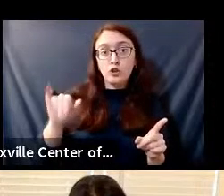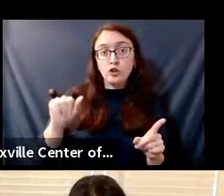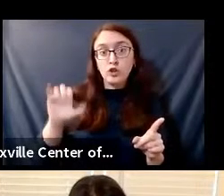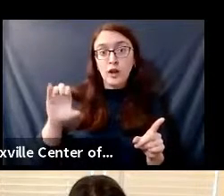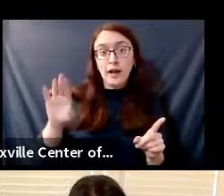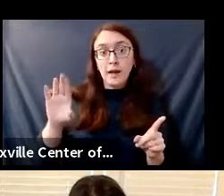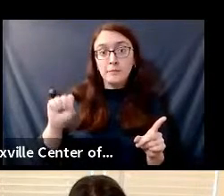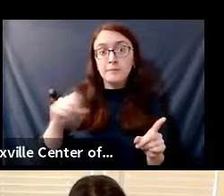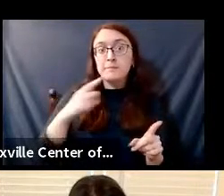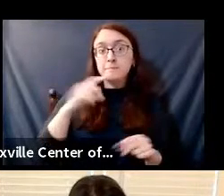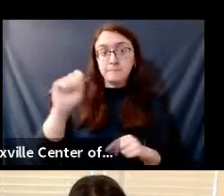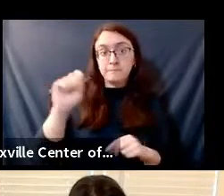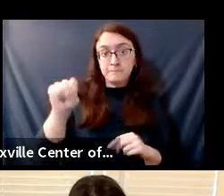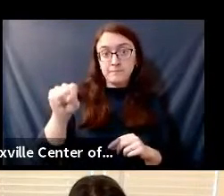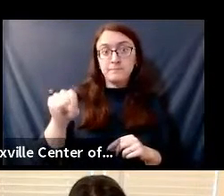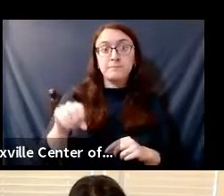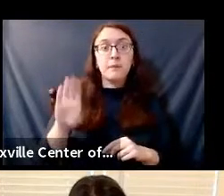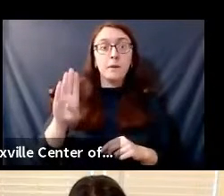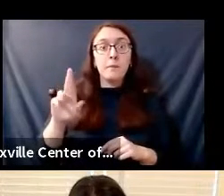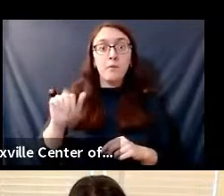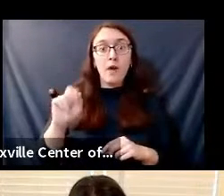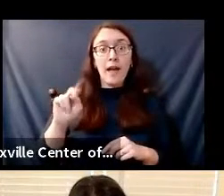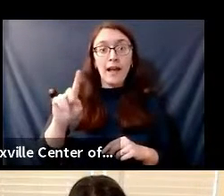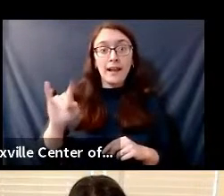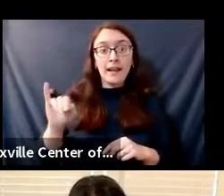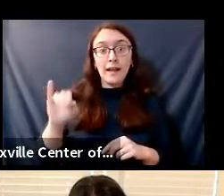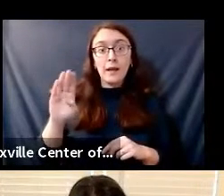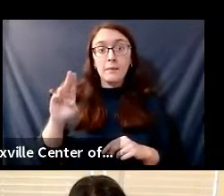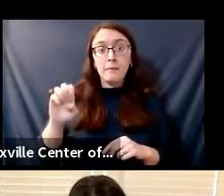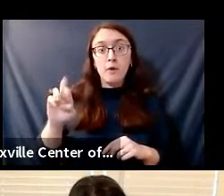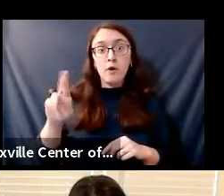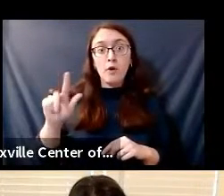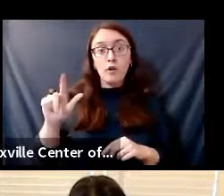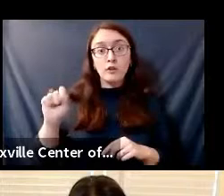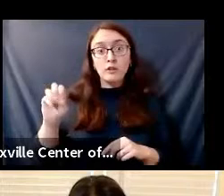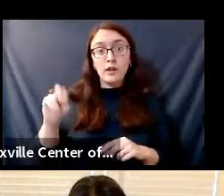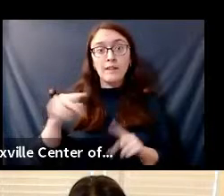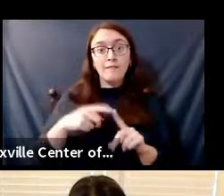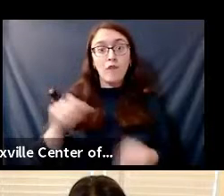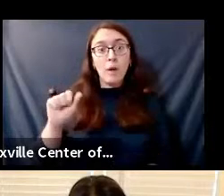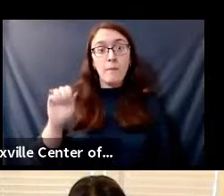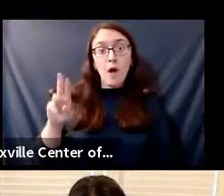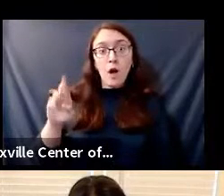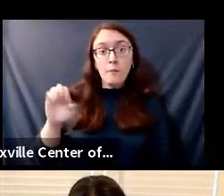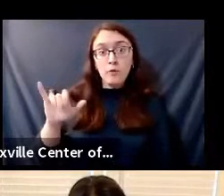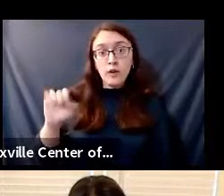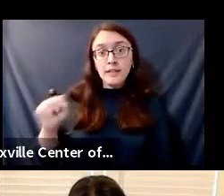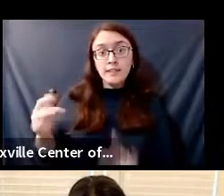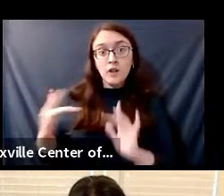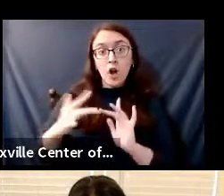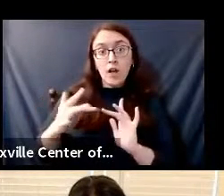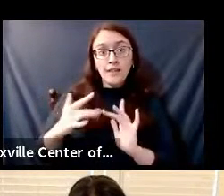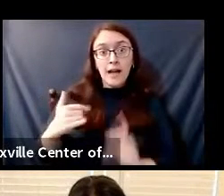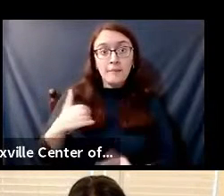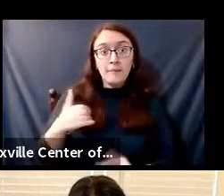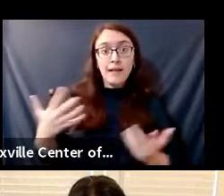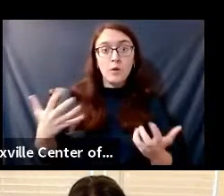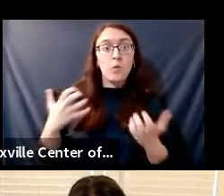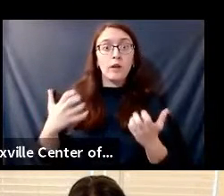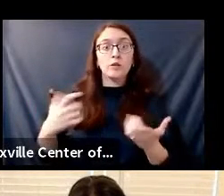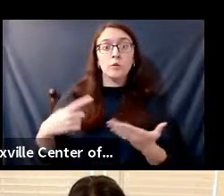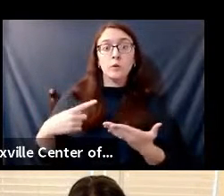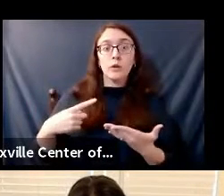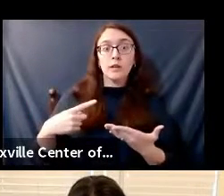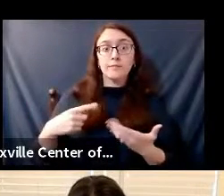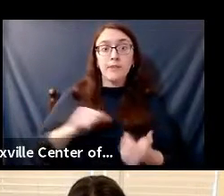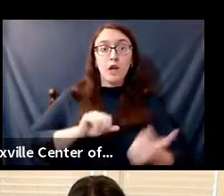Jacobs. Randy Burleson from Aubrey's had contacted me and would like to address the